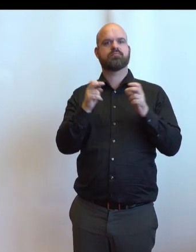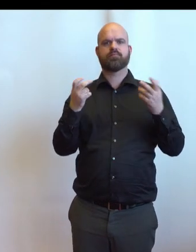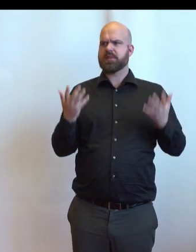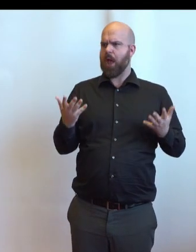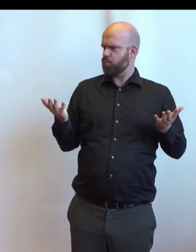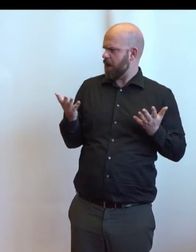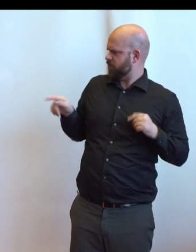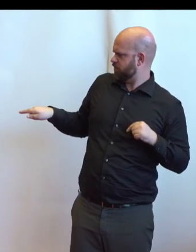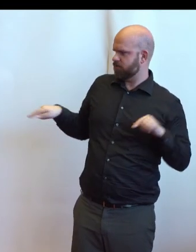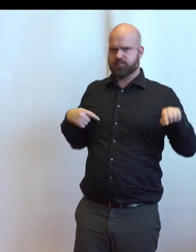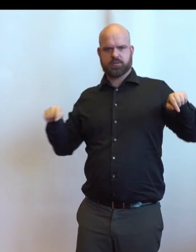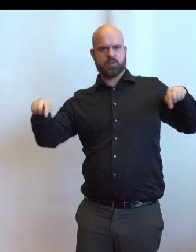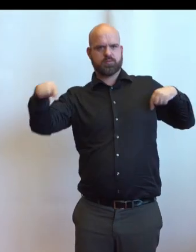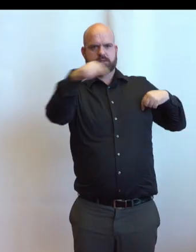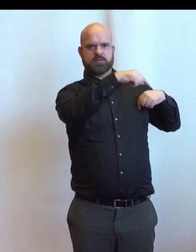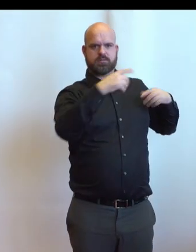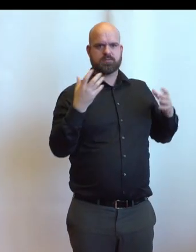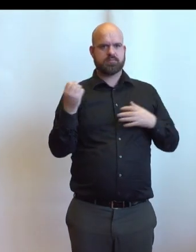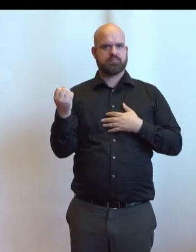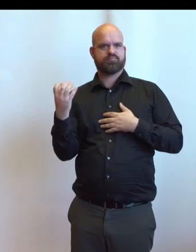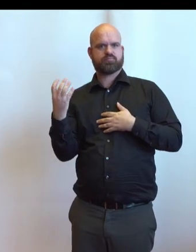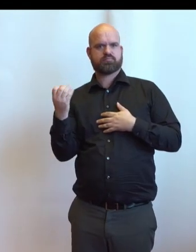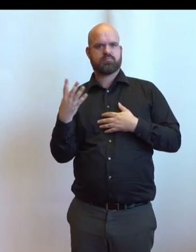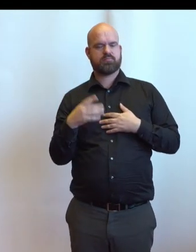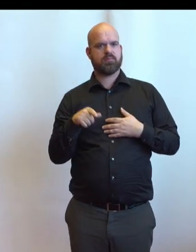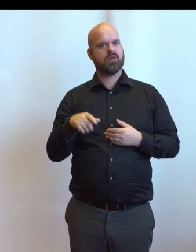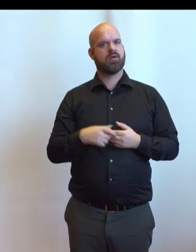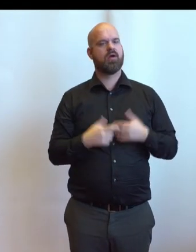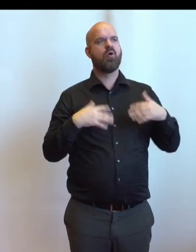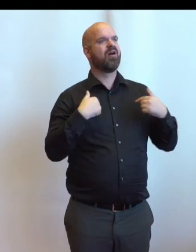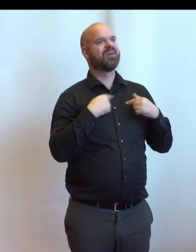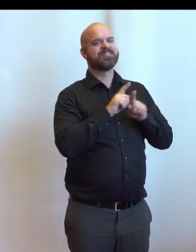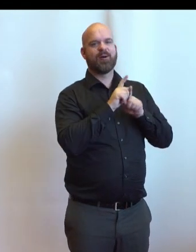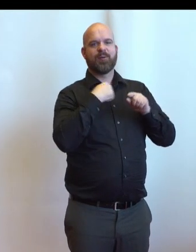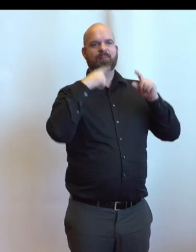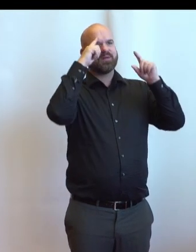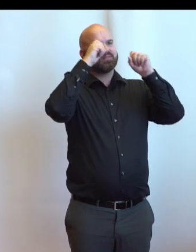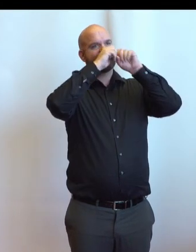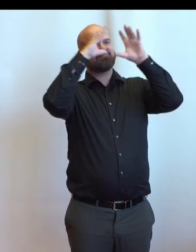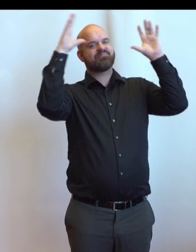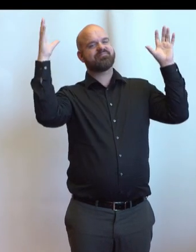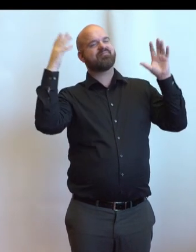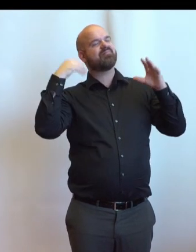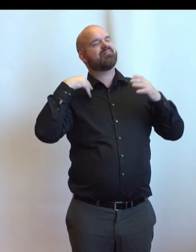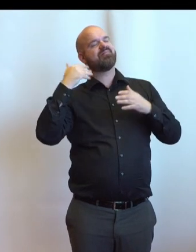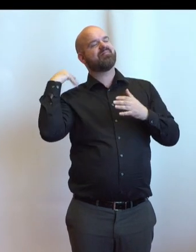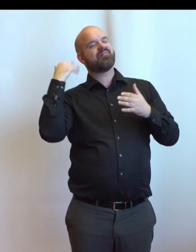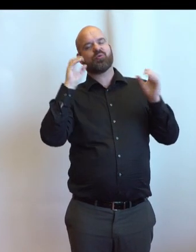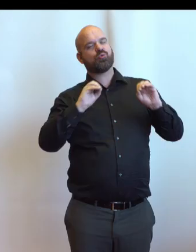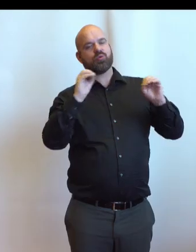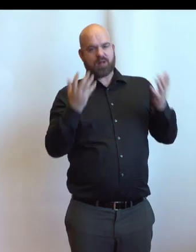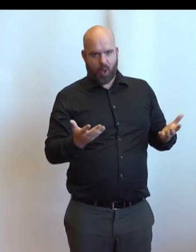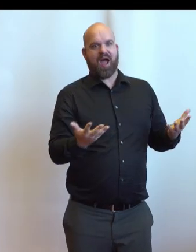is a dream come true for blind people. This software will enable us to see the world which we were unable to